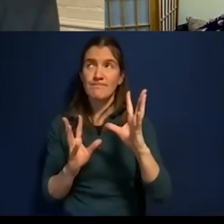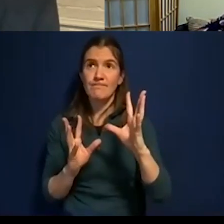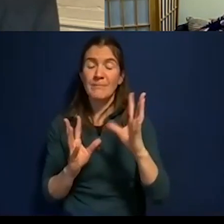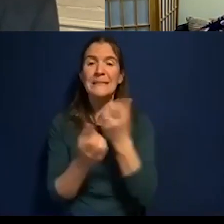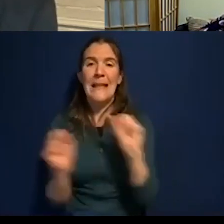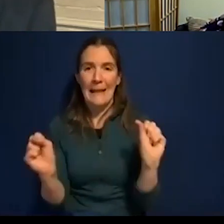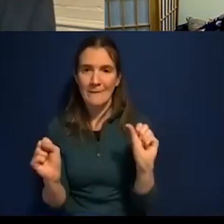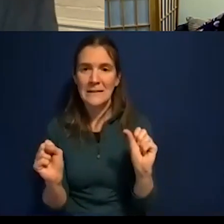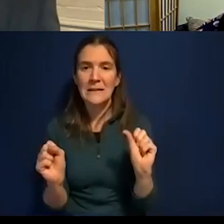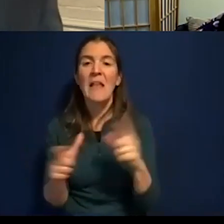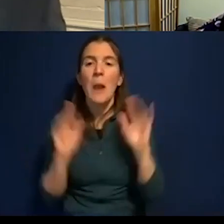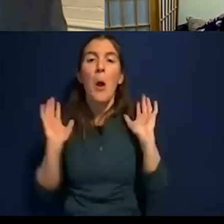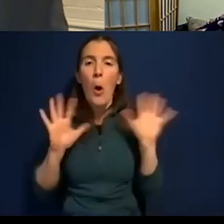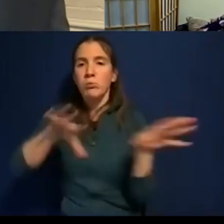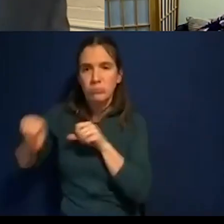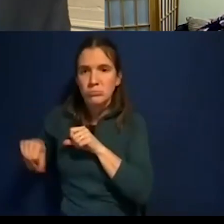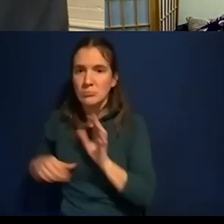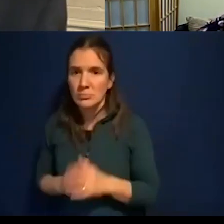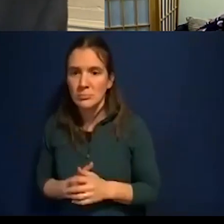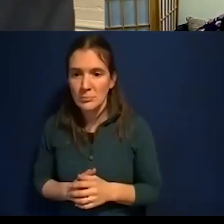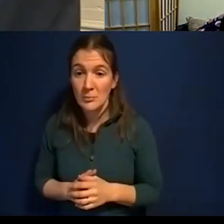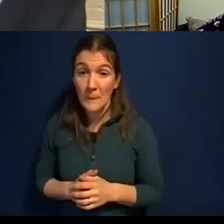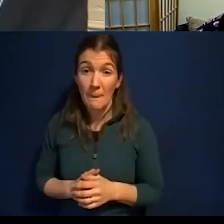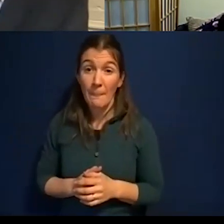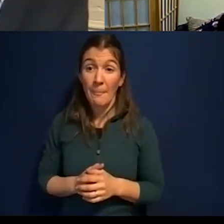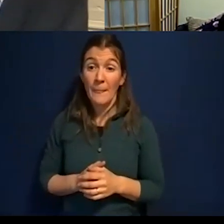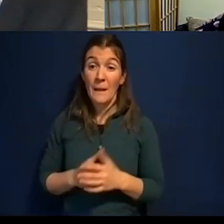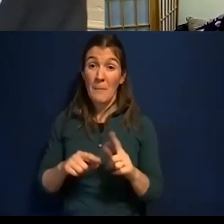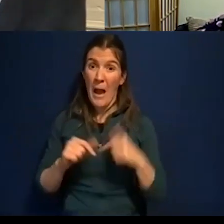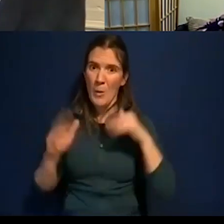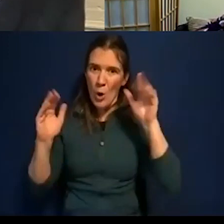safety or whatever.